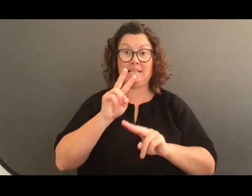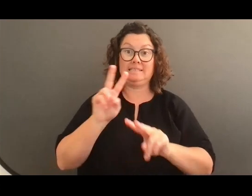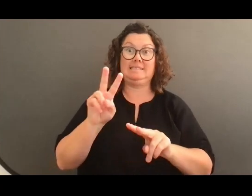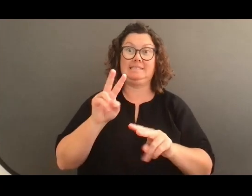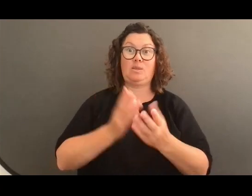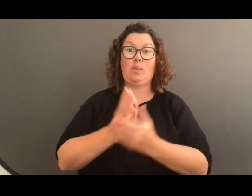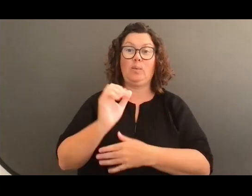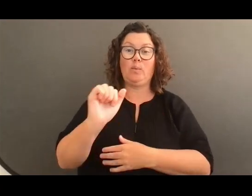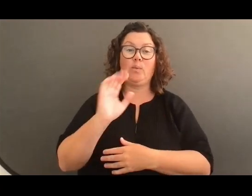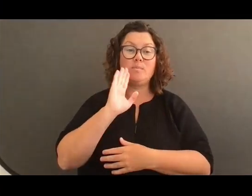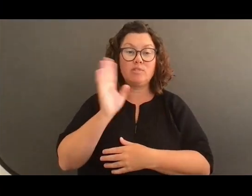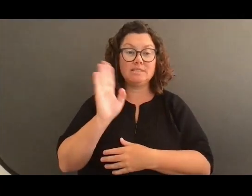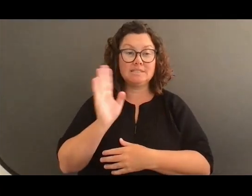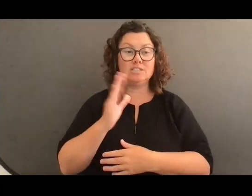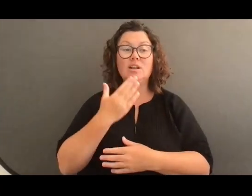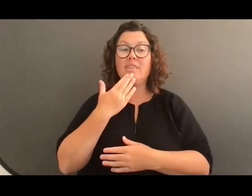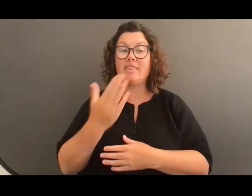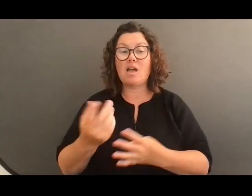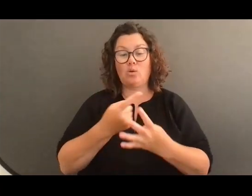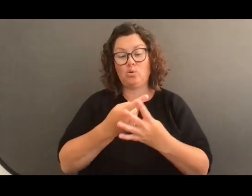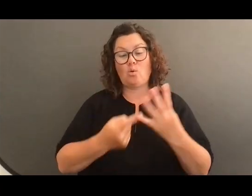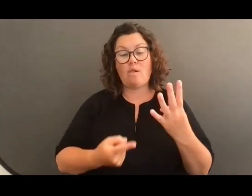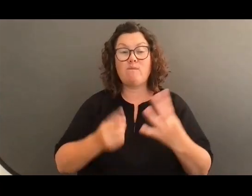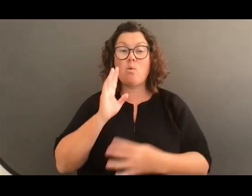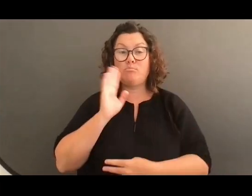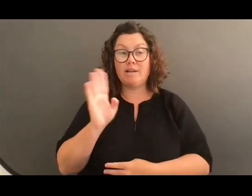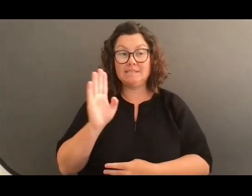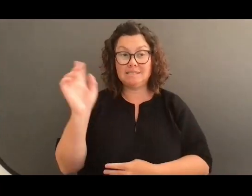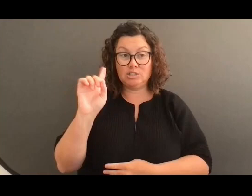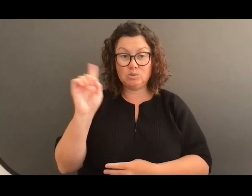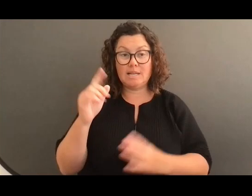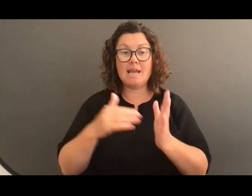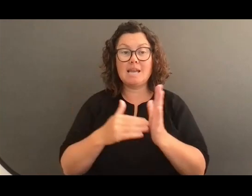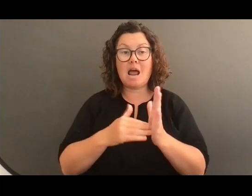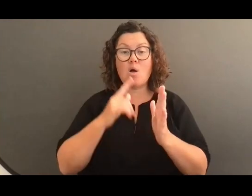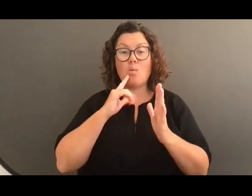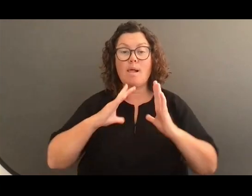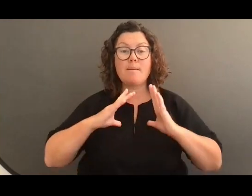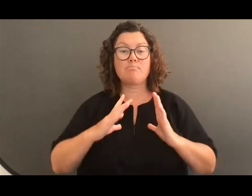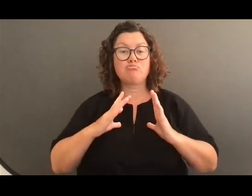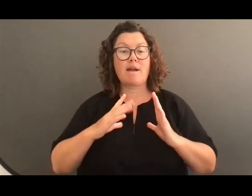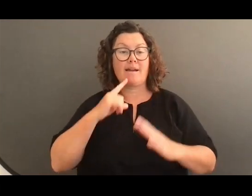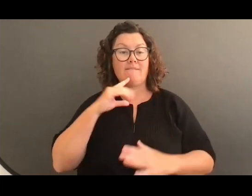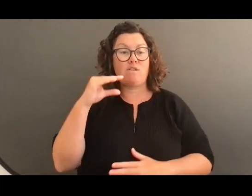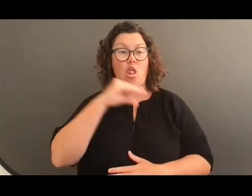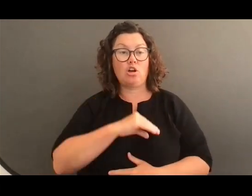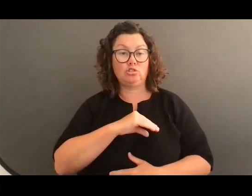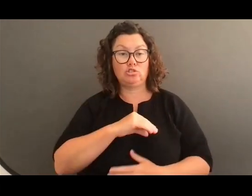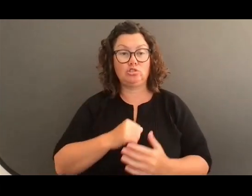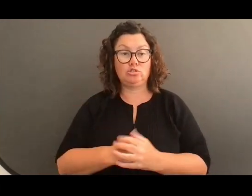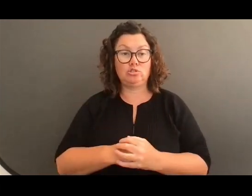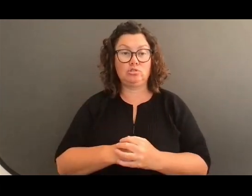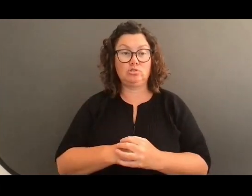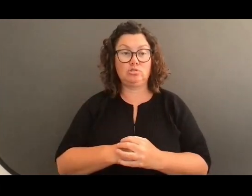4 of our presentations today. We are breaking for lunch online as well as